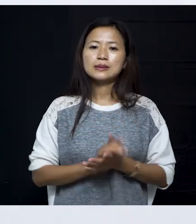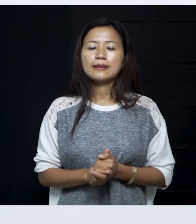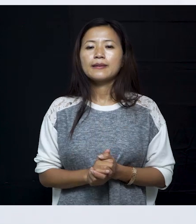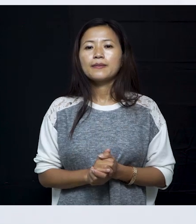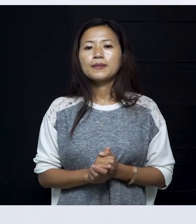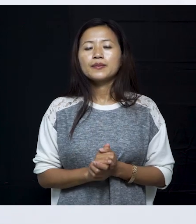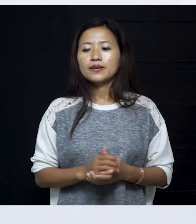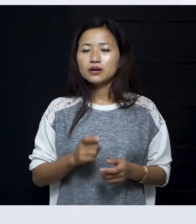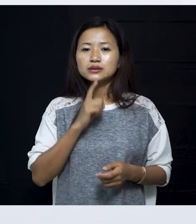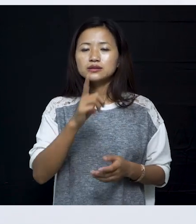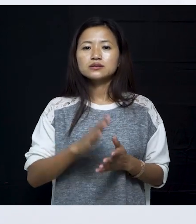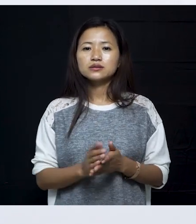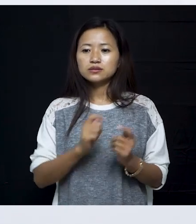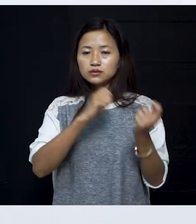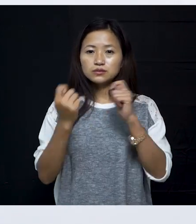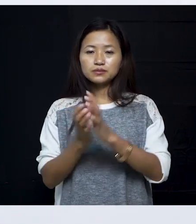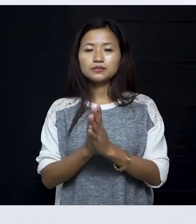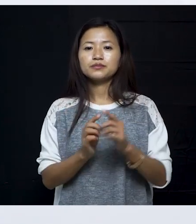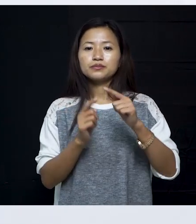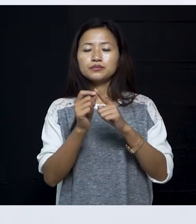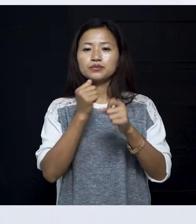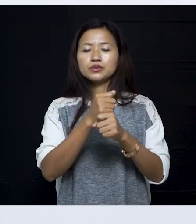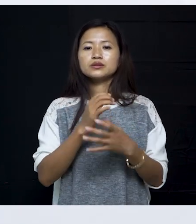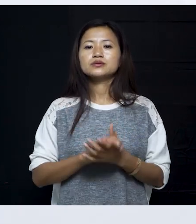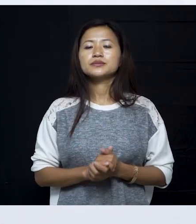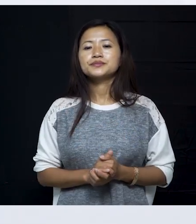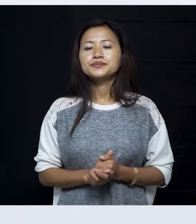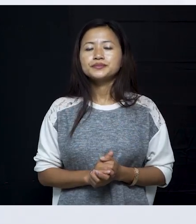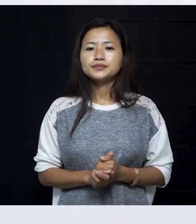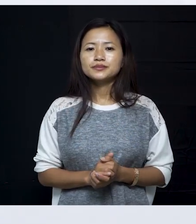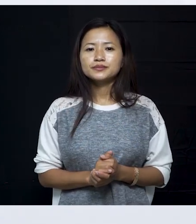would suggest you turned the page to